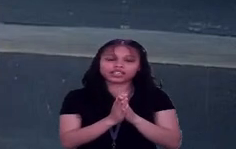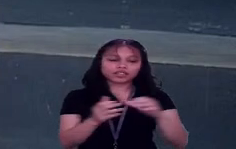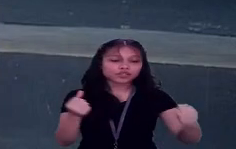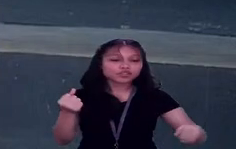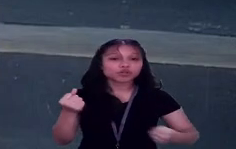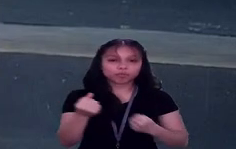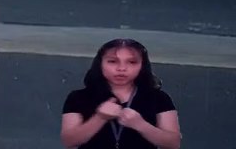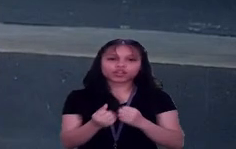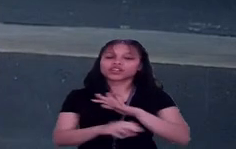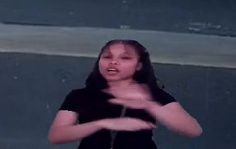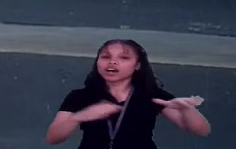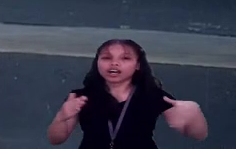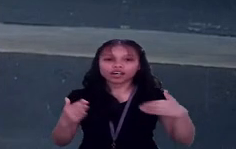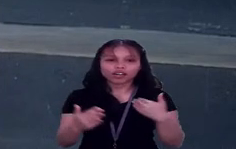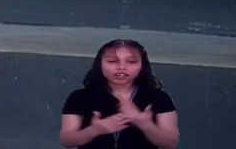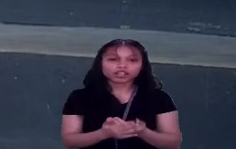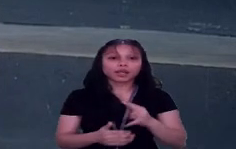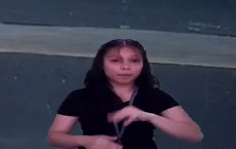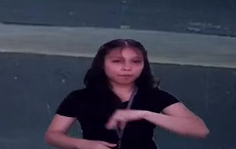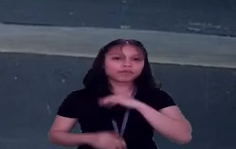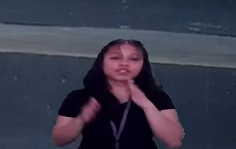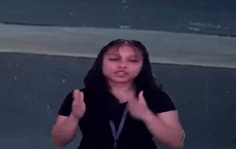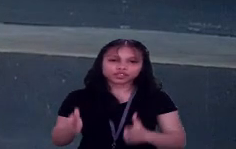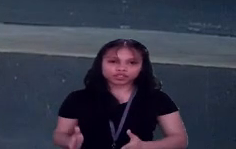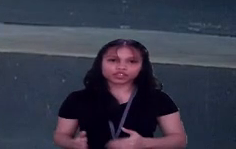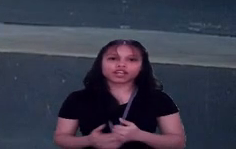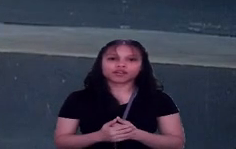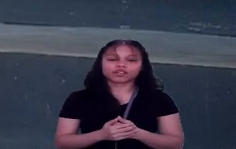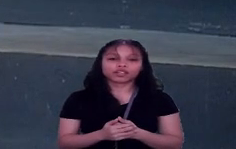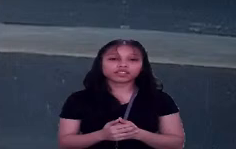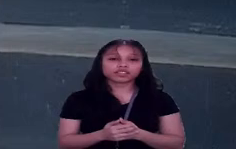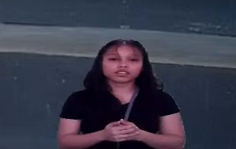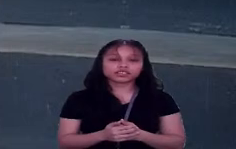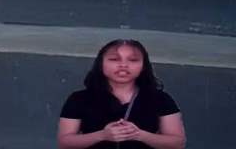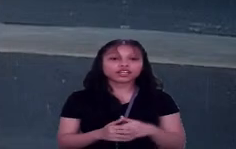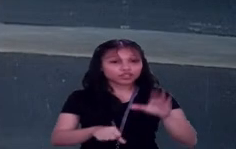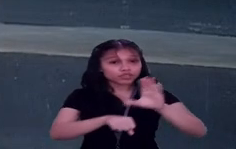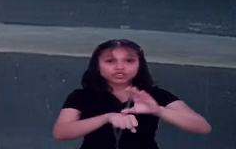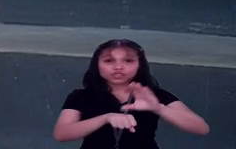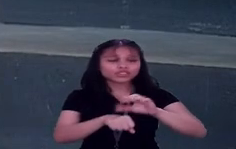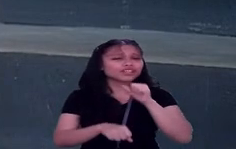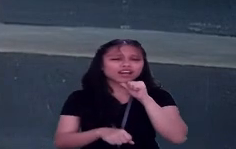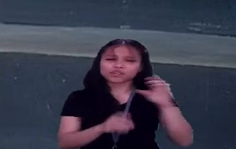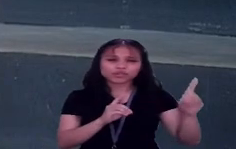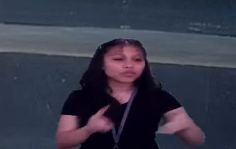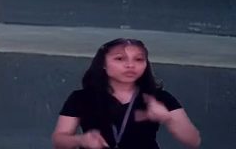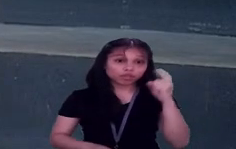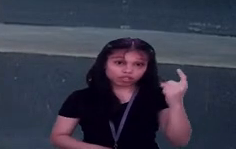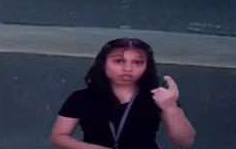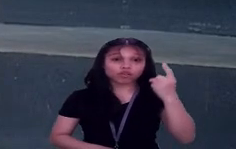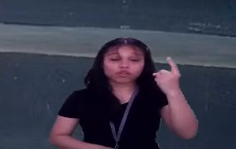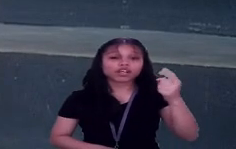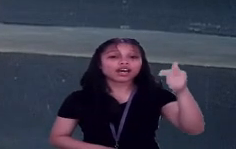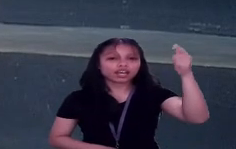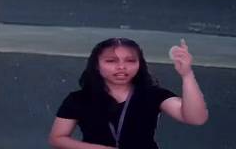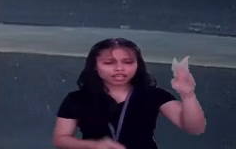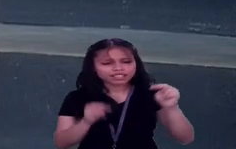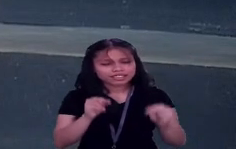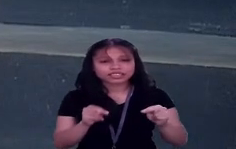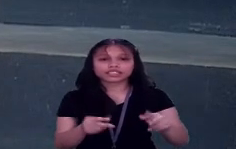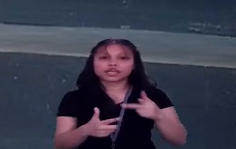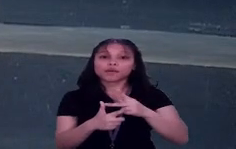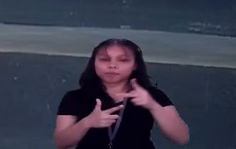support all of us, the missionaries under ABC, because churches, we cannot do it alone. We need God, and we need